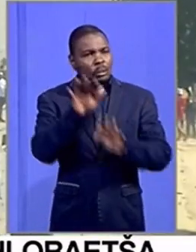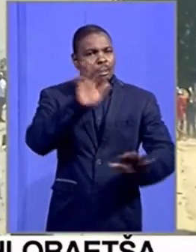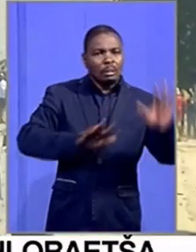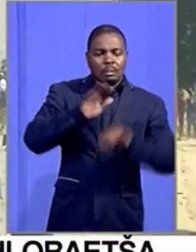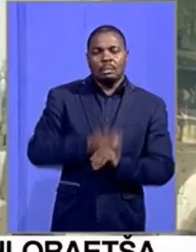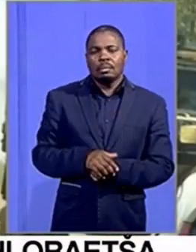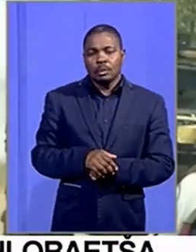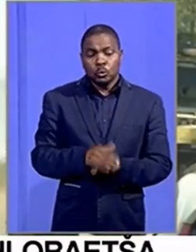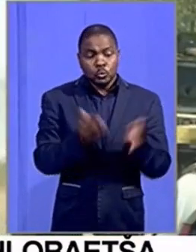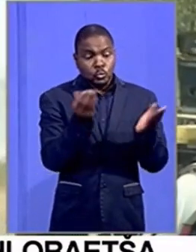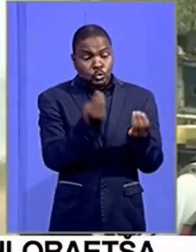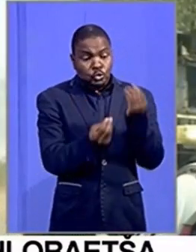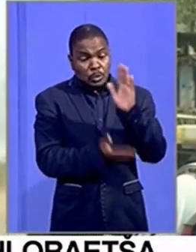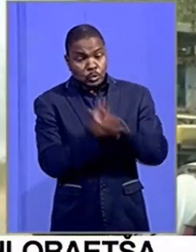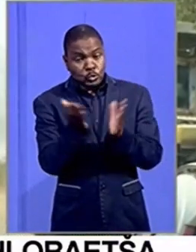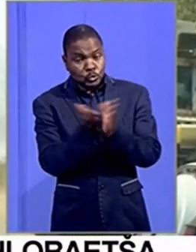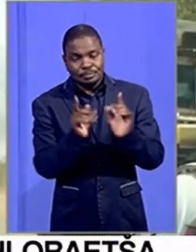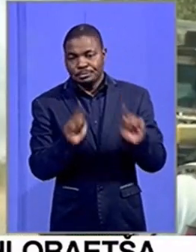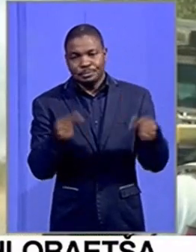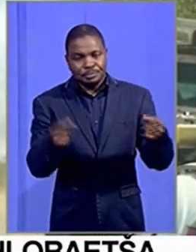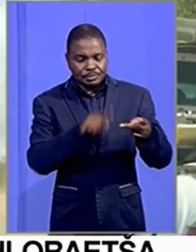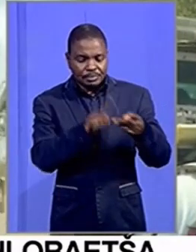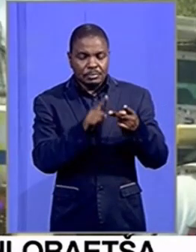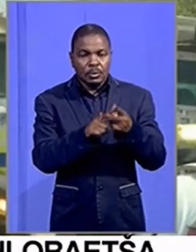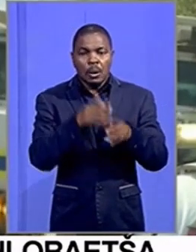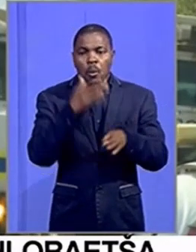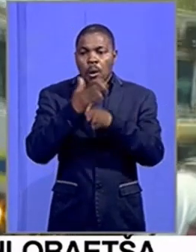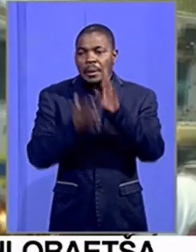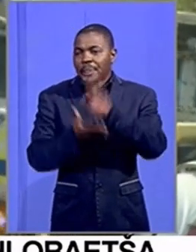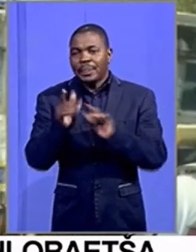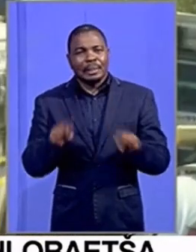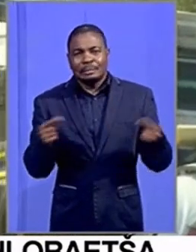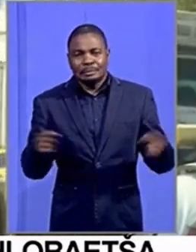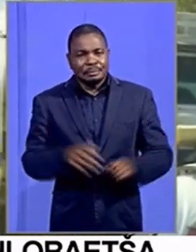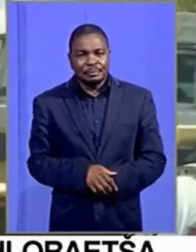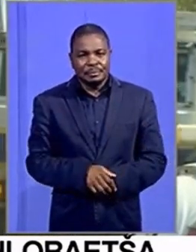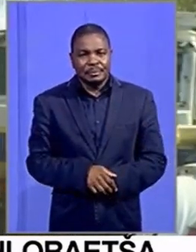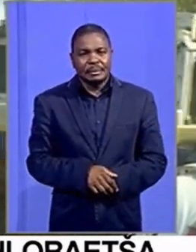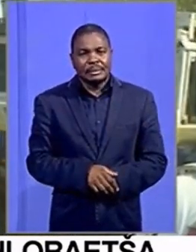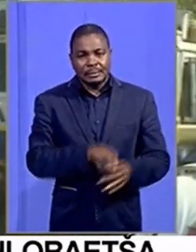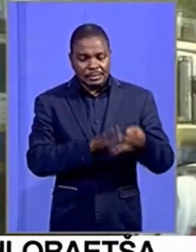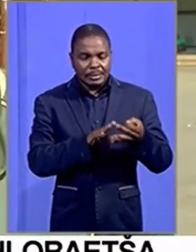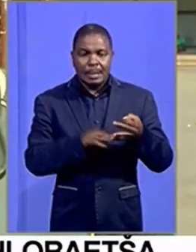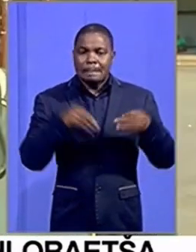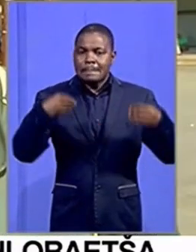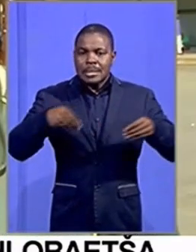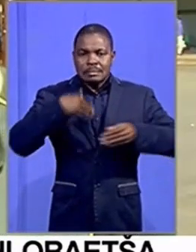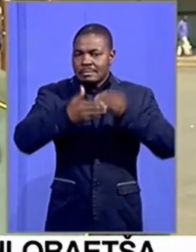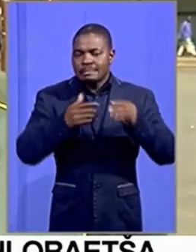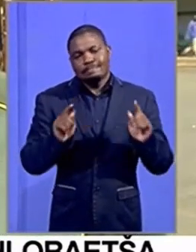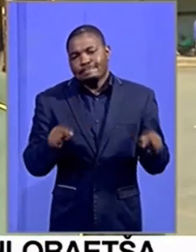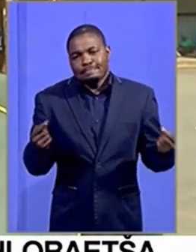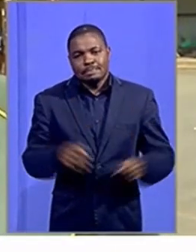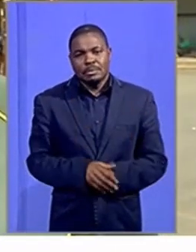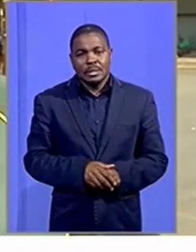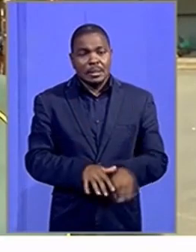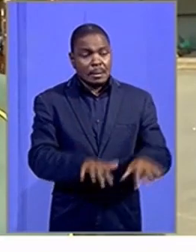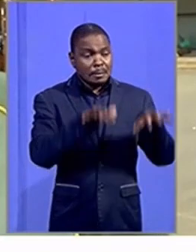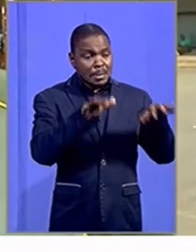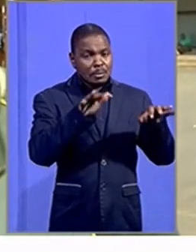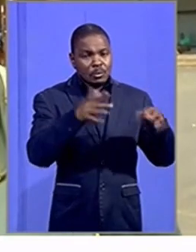going to school. Us workers, we are not going to work. Business also are not running. And then those people who